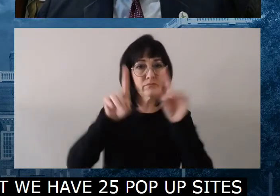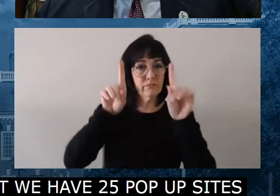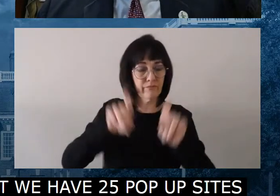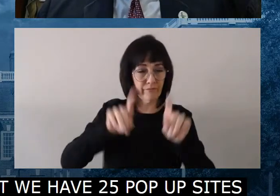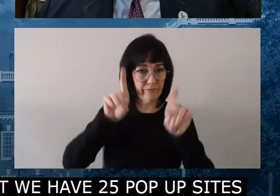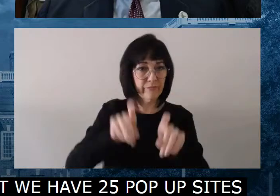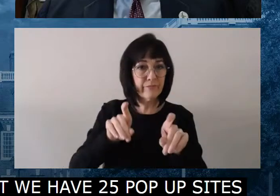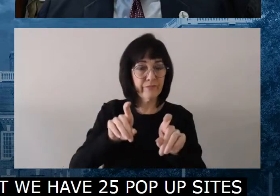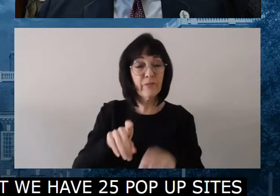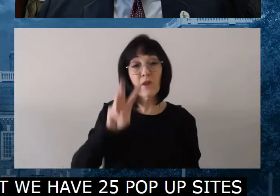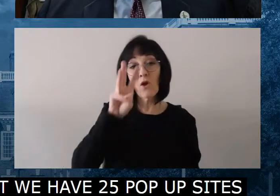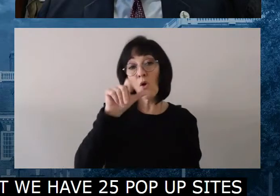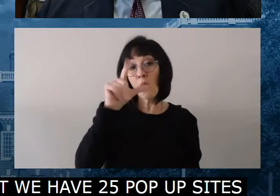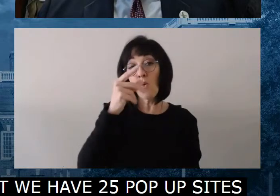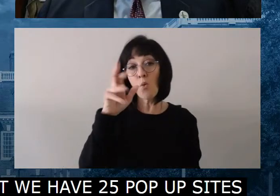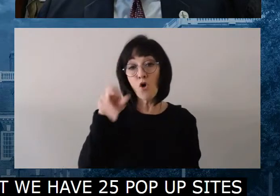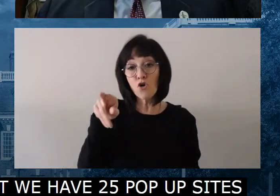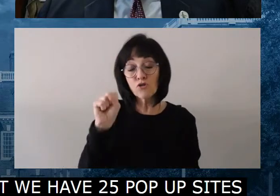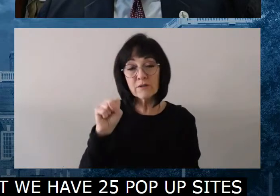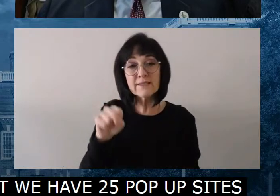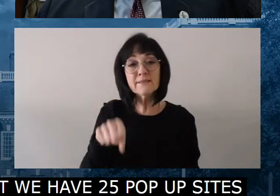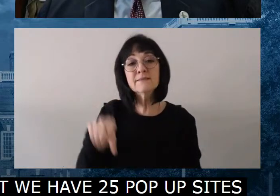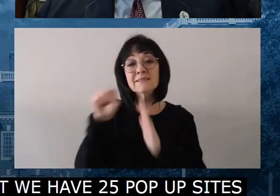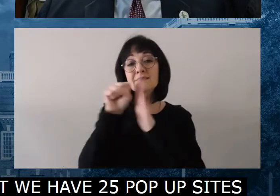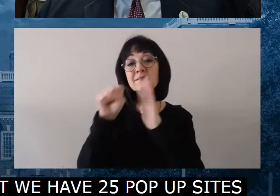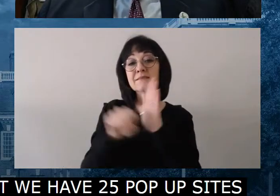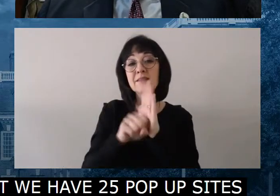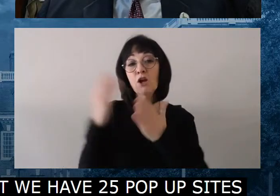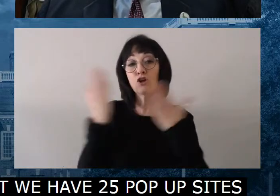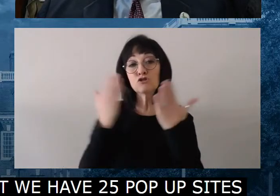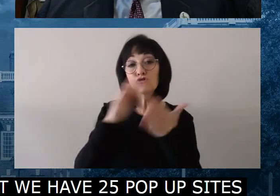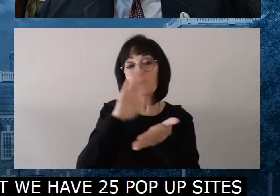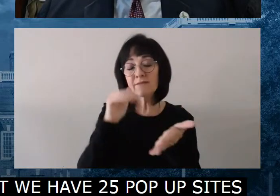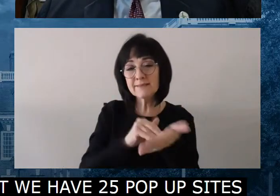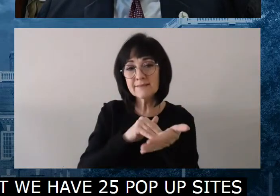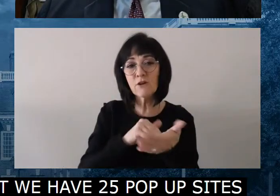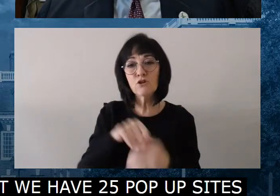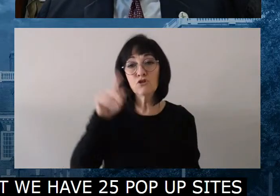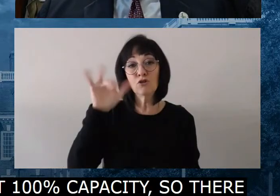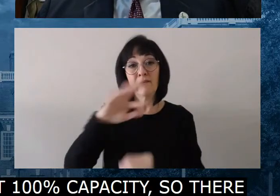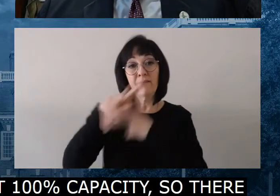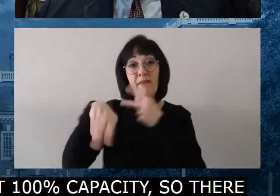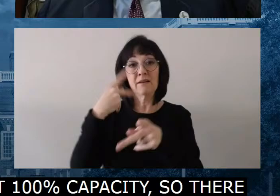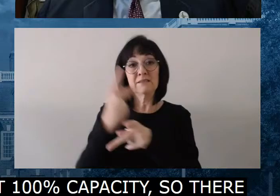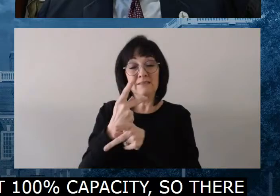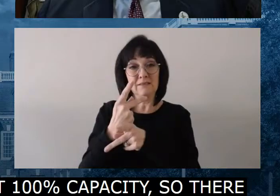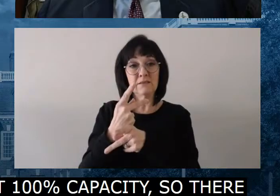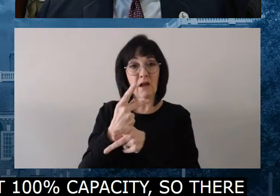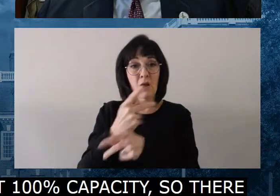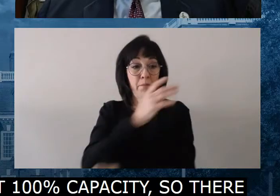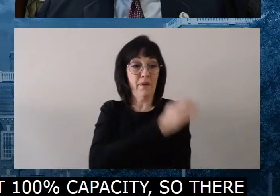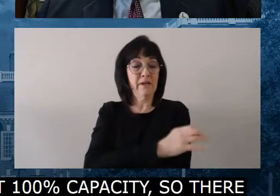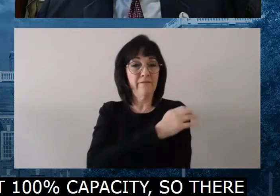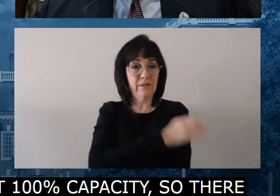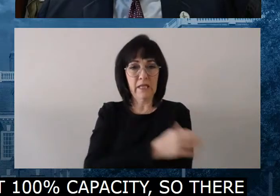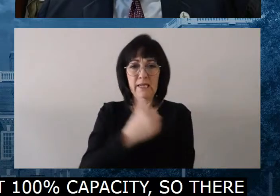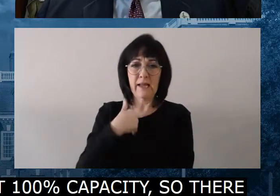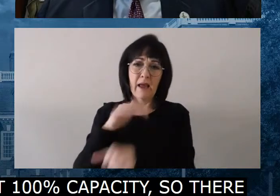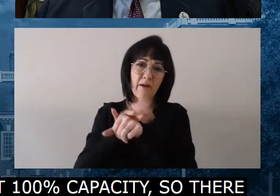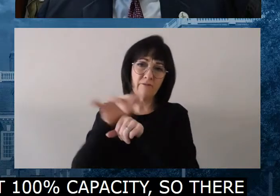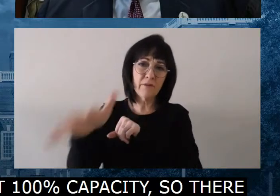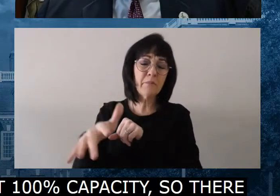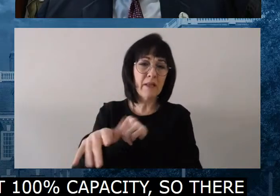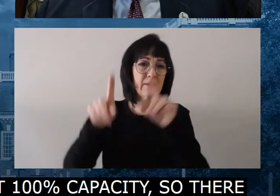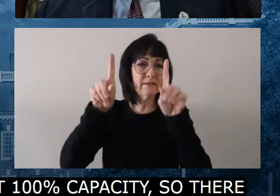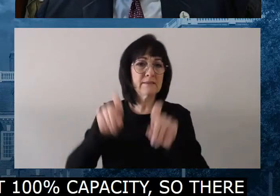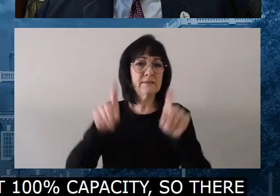the state service centers, the walk-in clinics that are doing testing as well. So there's ample testing across the state. We just need